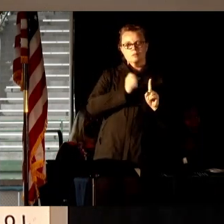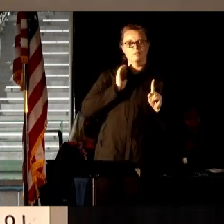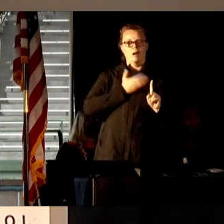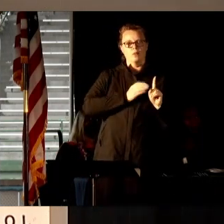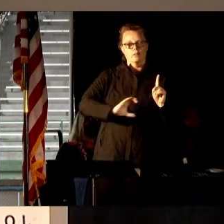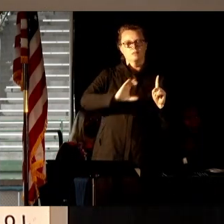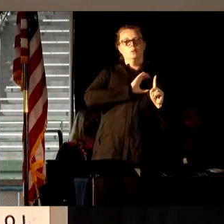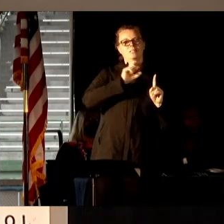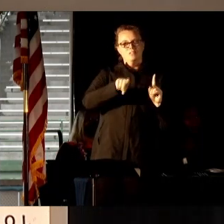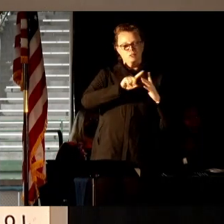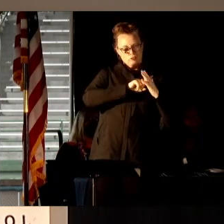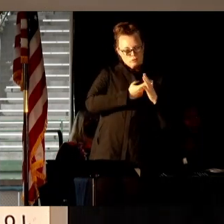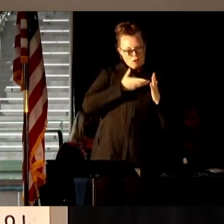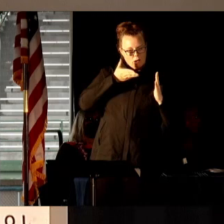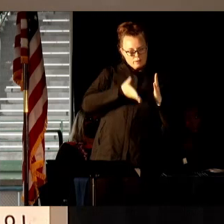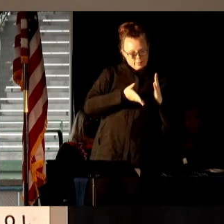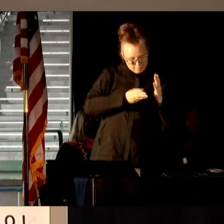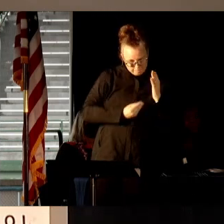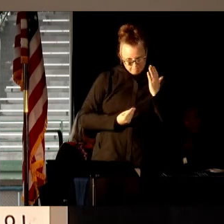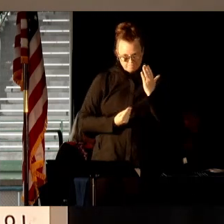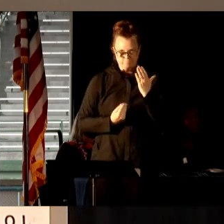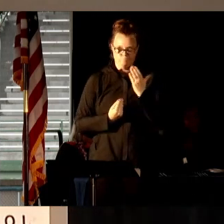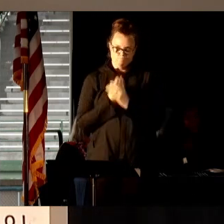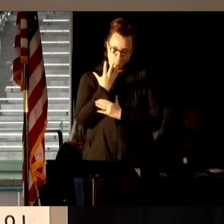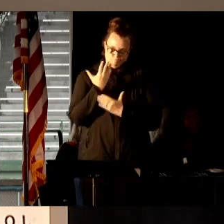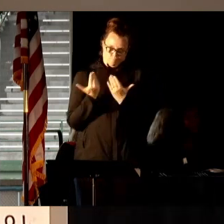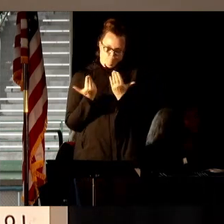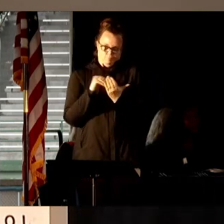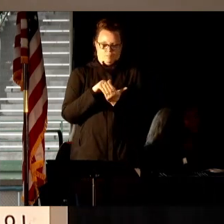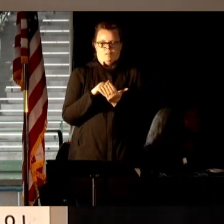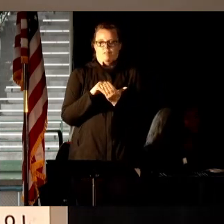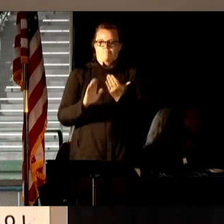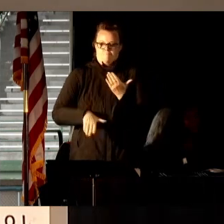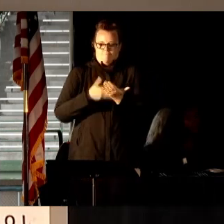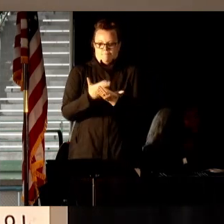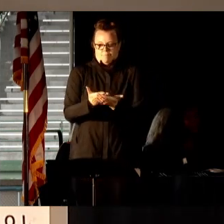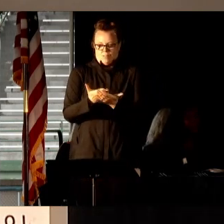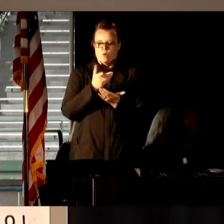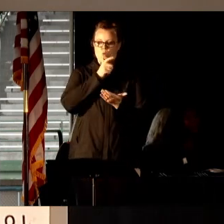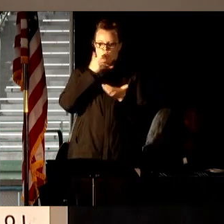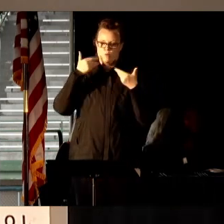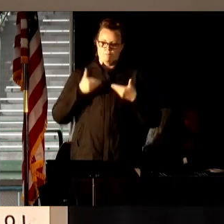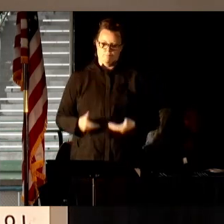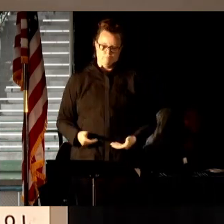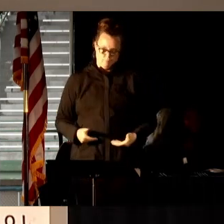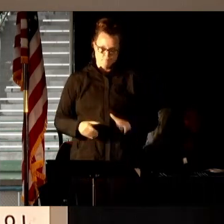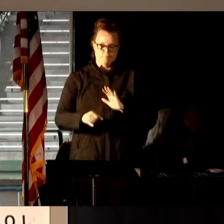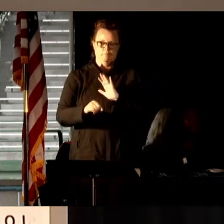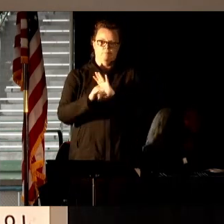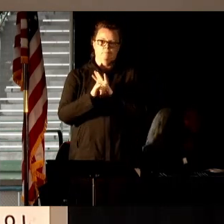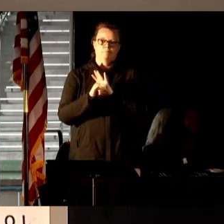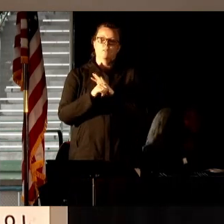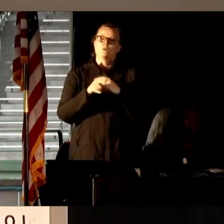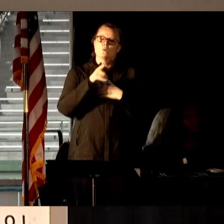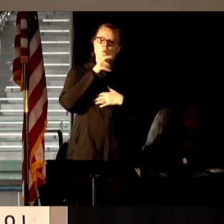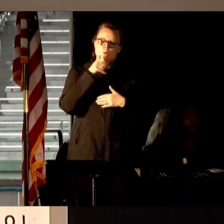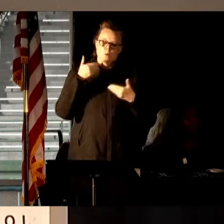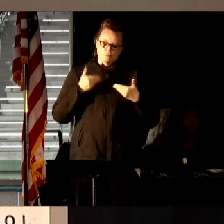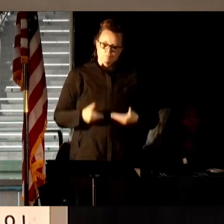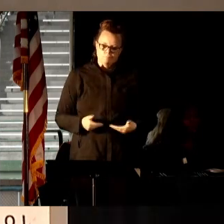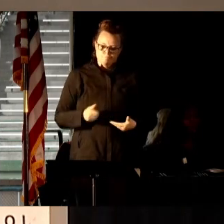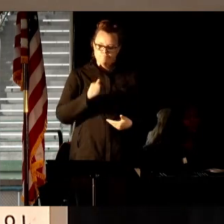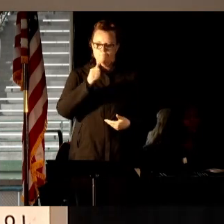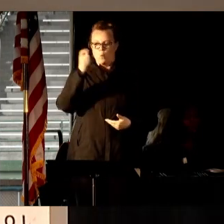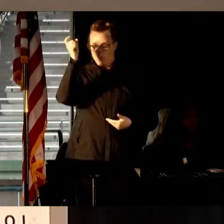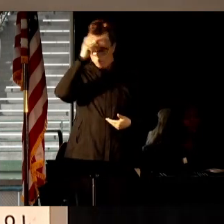at that level in order to rise again, renewed in who we are as individuals. Wiser and more resilient, ready to take the